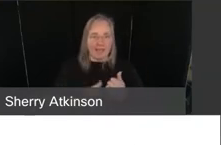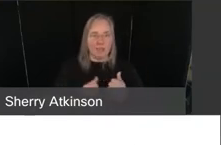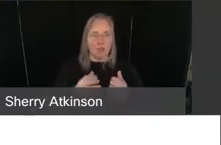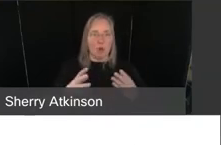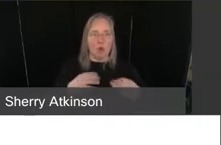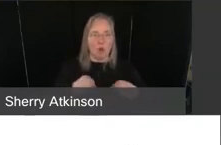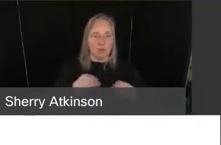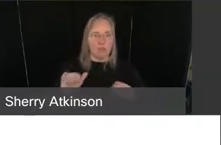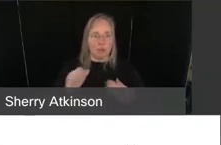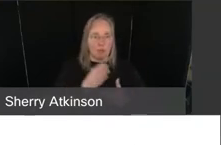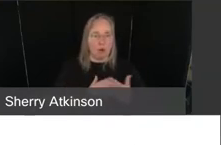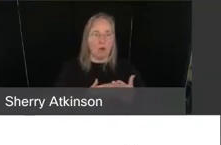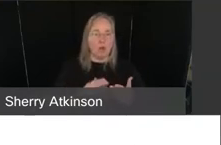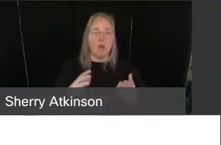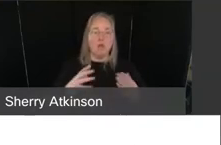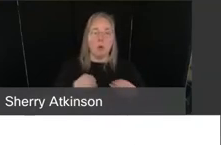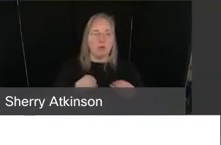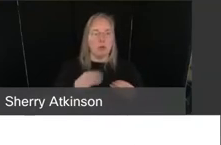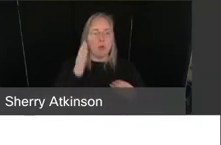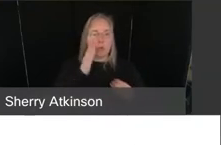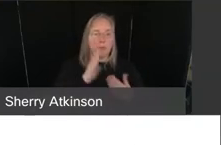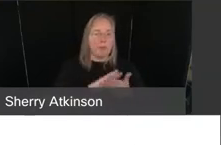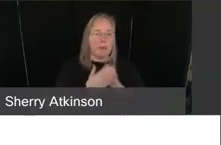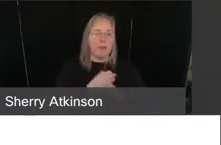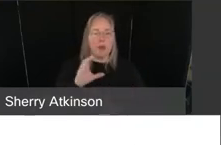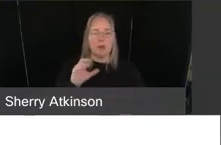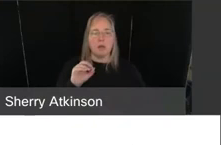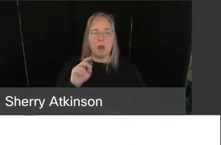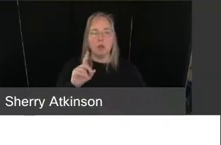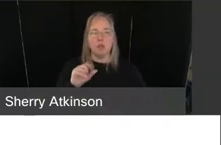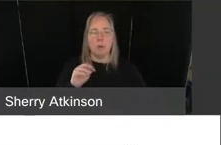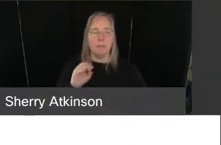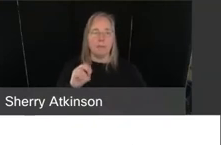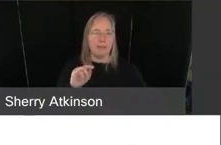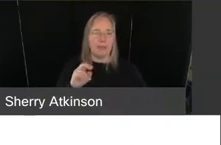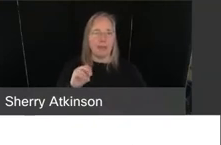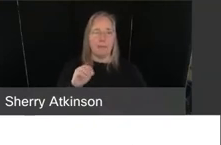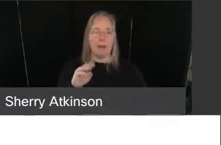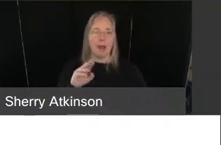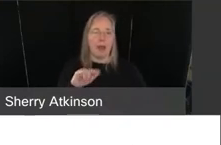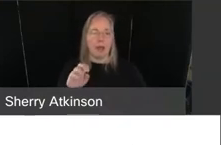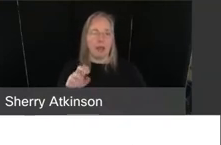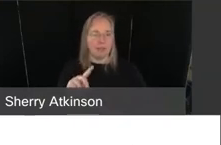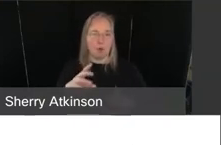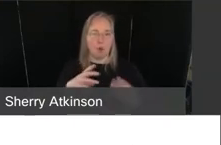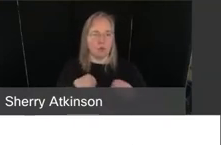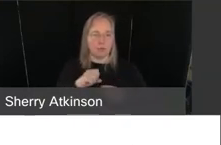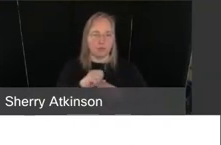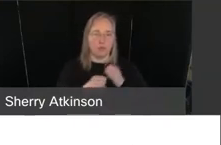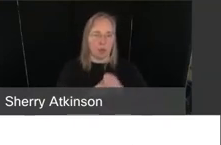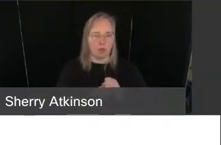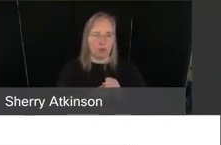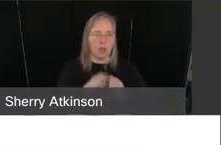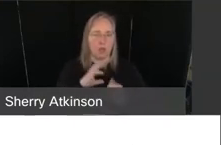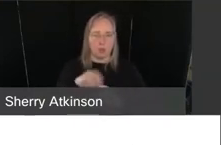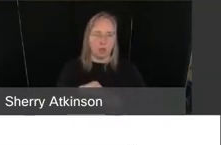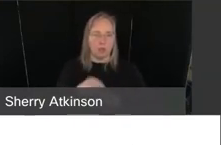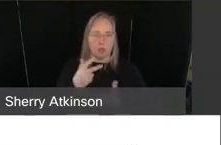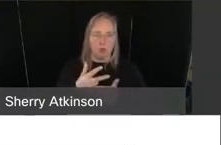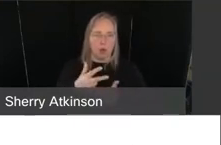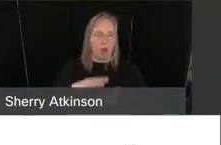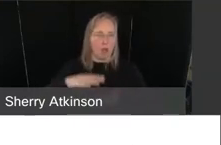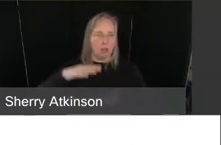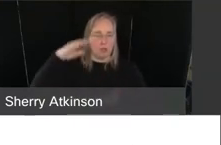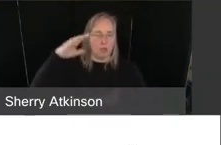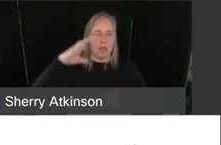a condominiumized ownership structure, both for the facility and the garage, and the real estate documents will kind of enumerate this